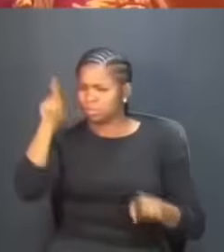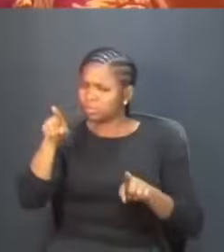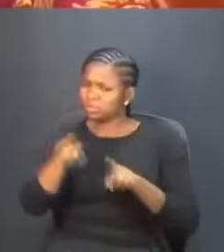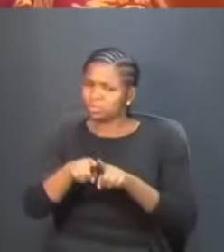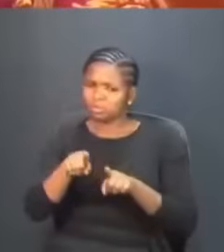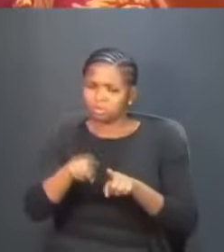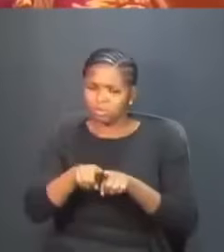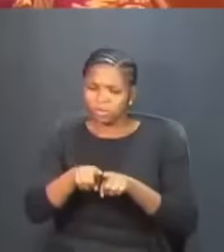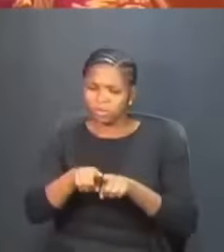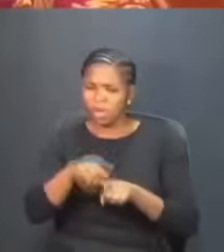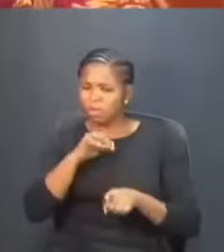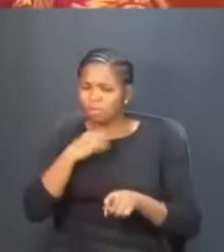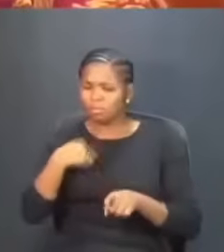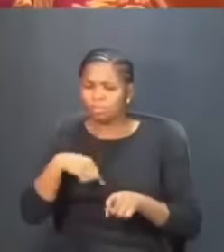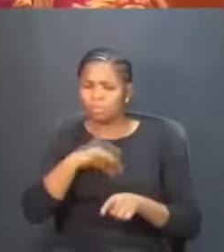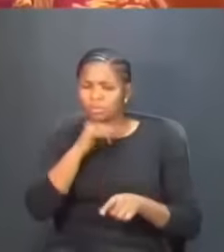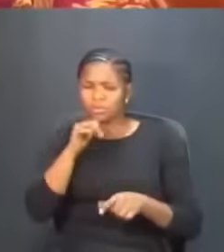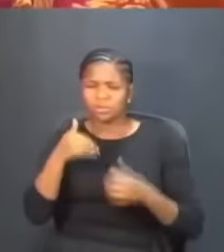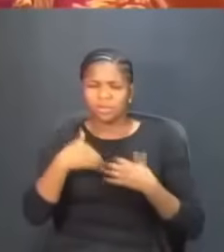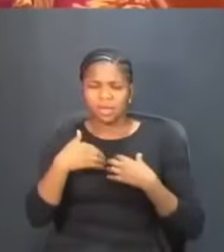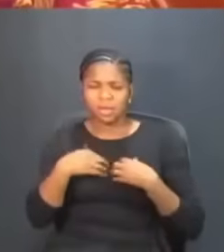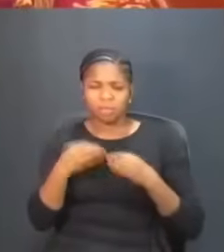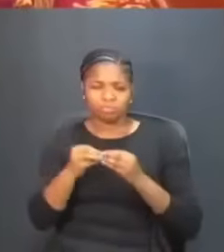in Ghana.